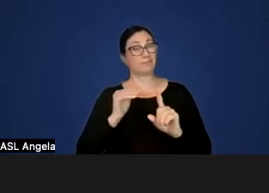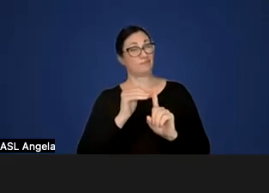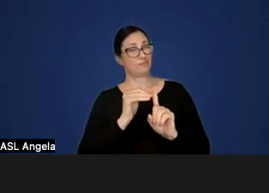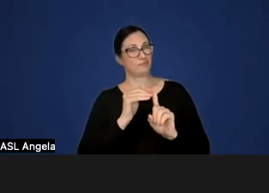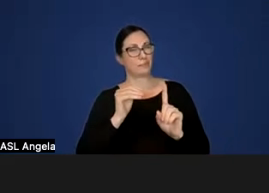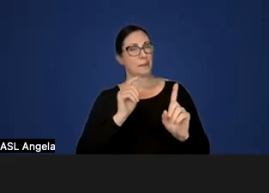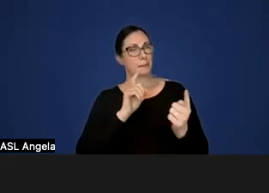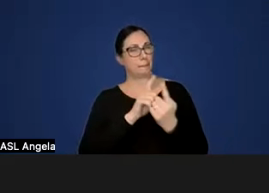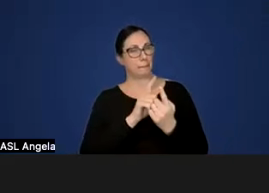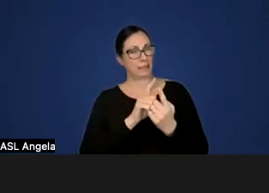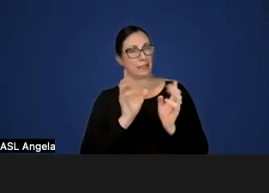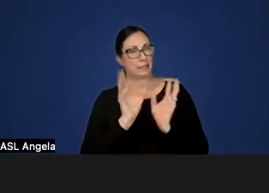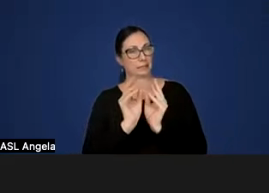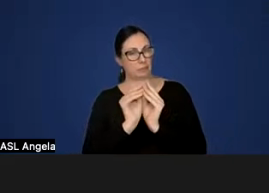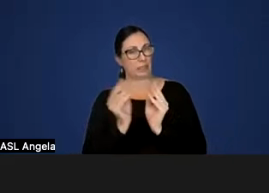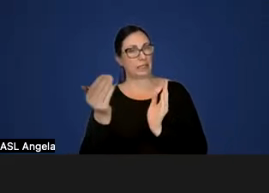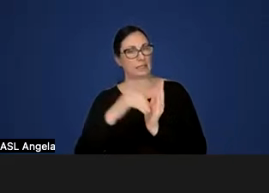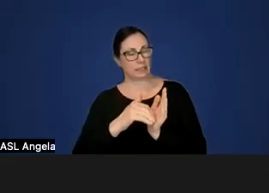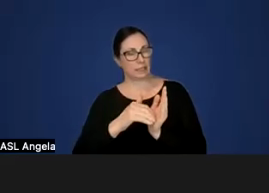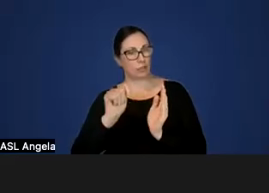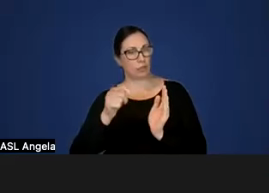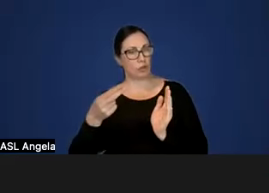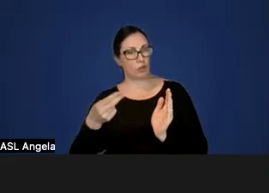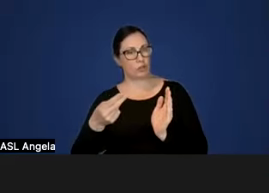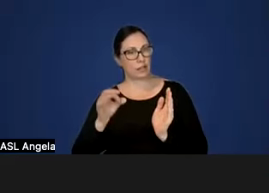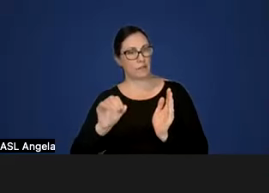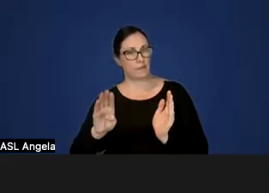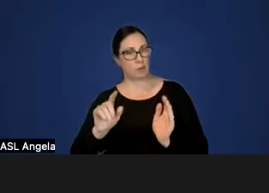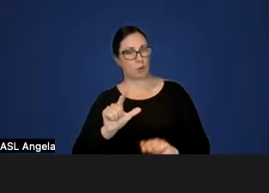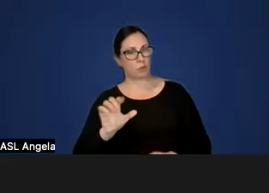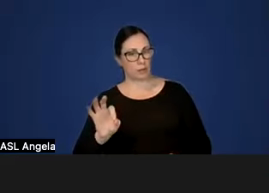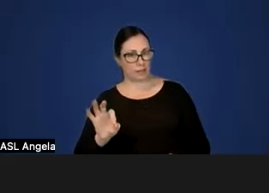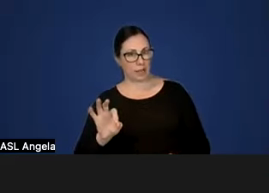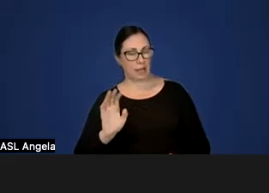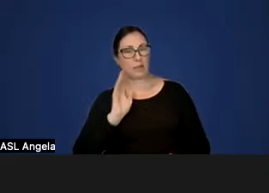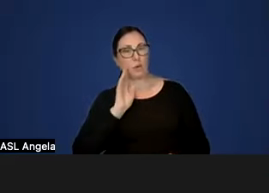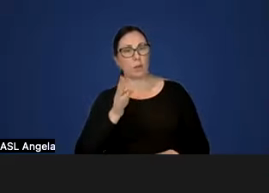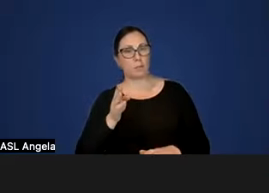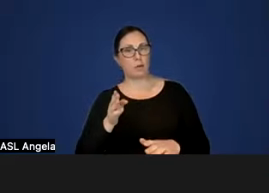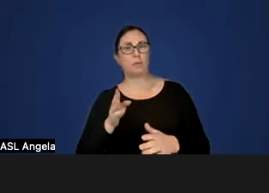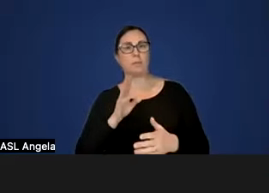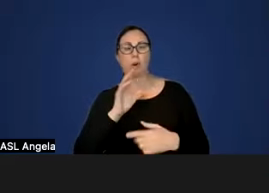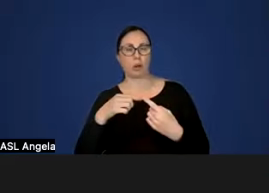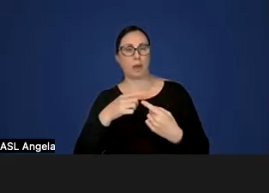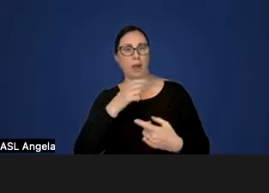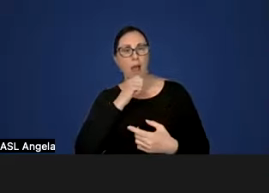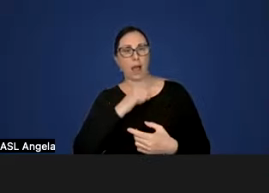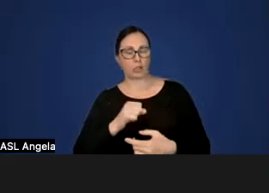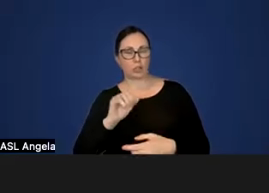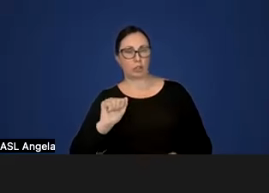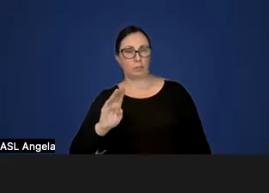Thursday, February 29th. And we'll be going over elder abuse, sexual assault